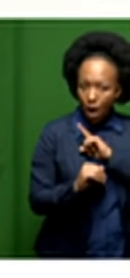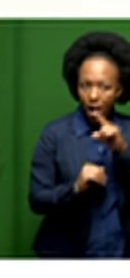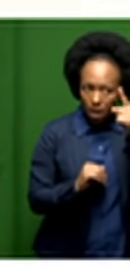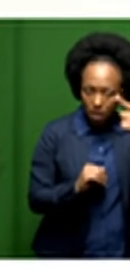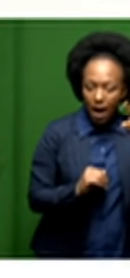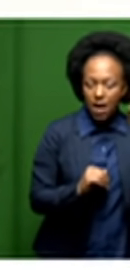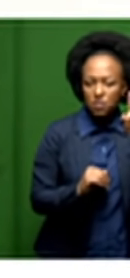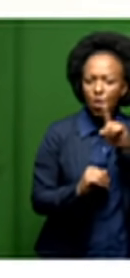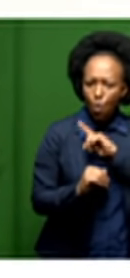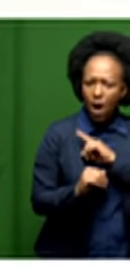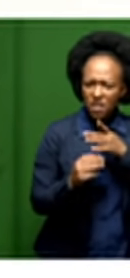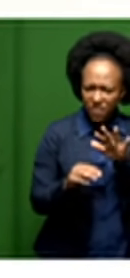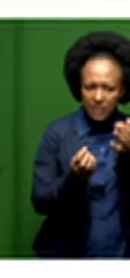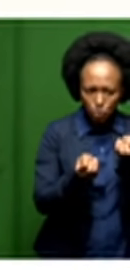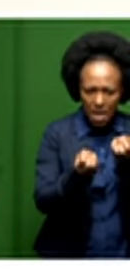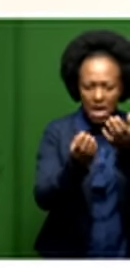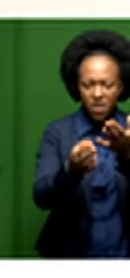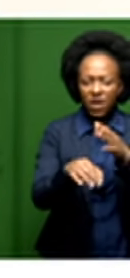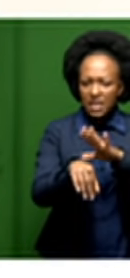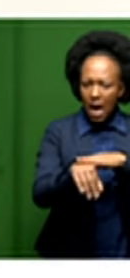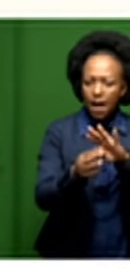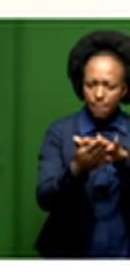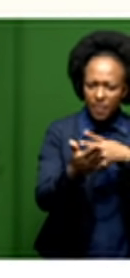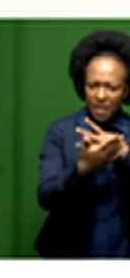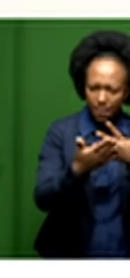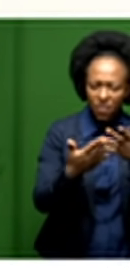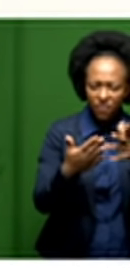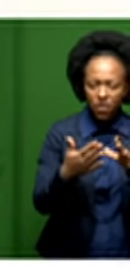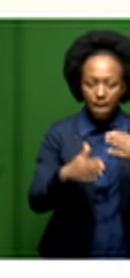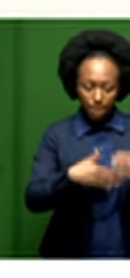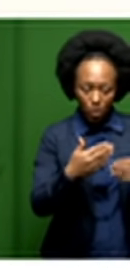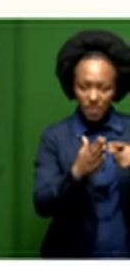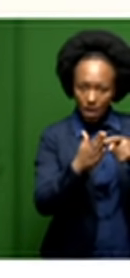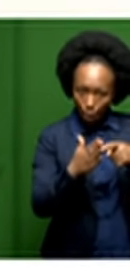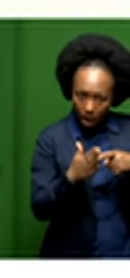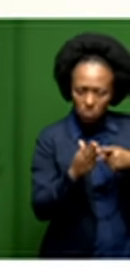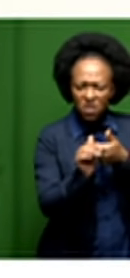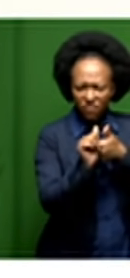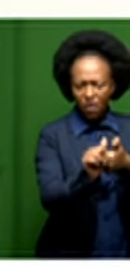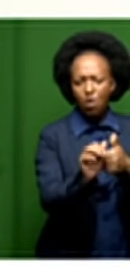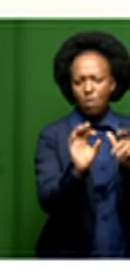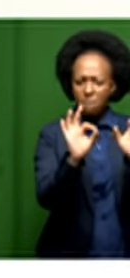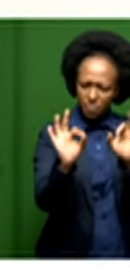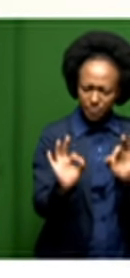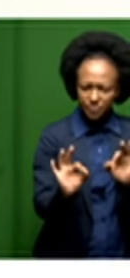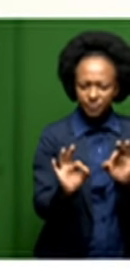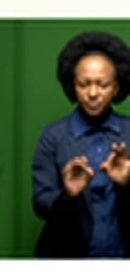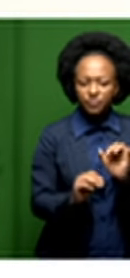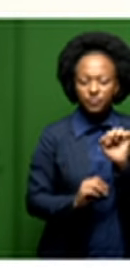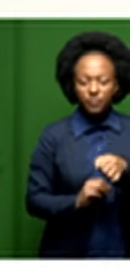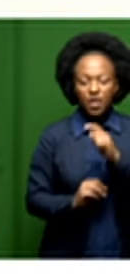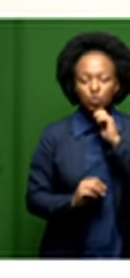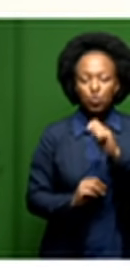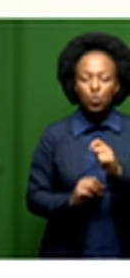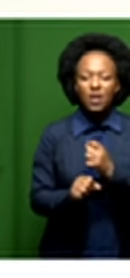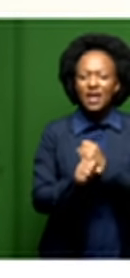they were given the timetable, they followed all the processes that were required at the time, and indeed, they